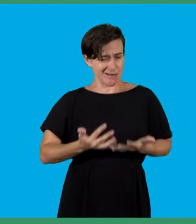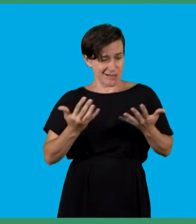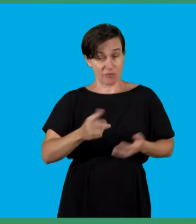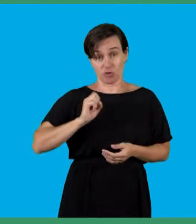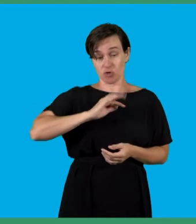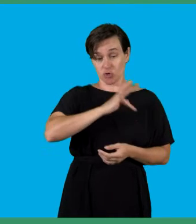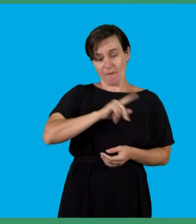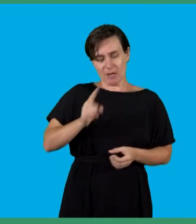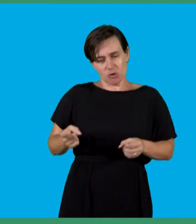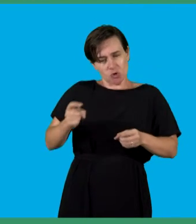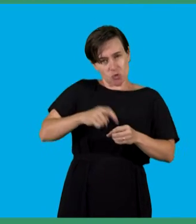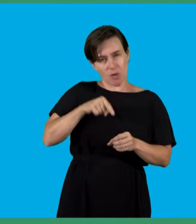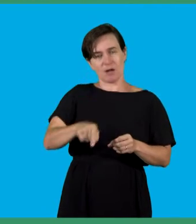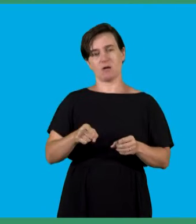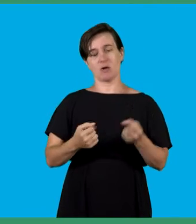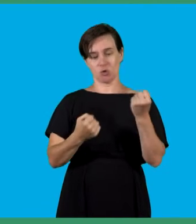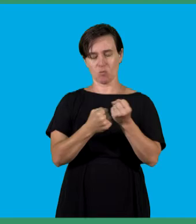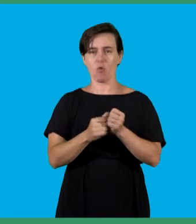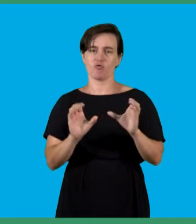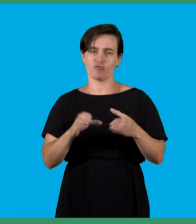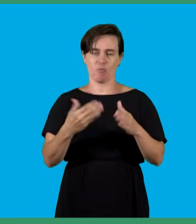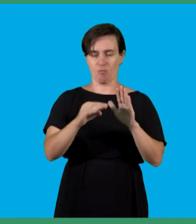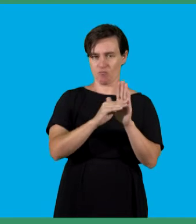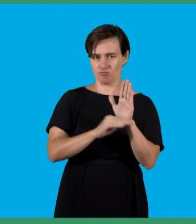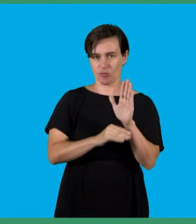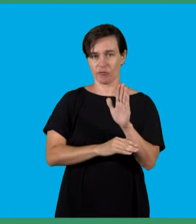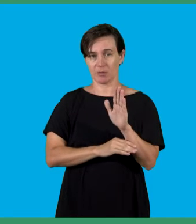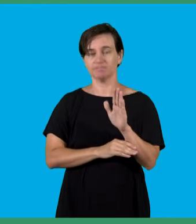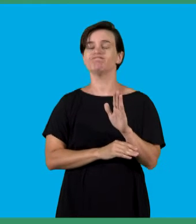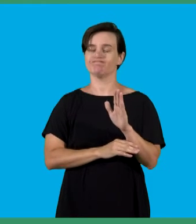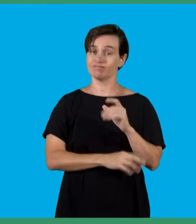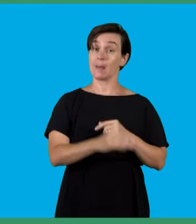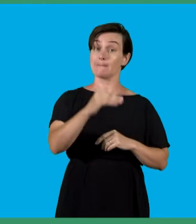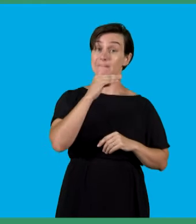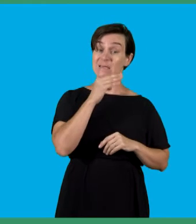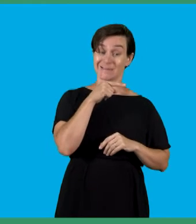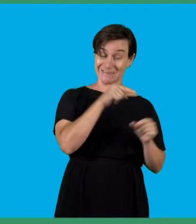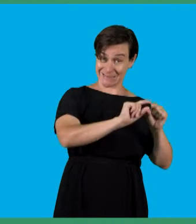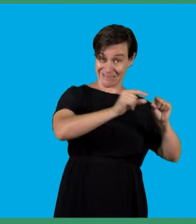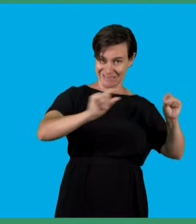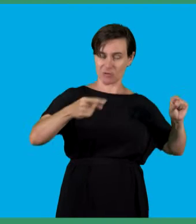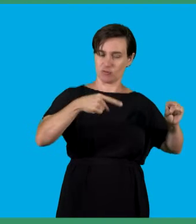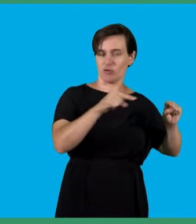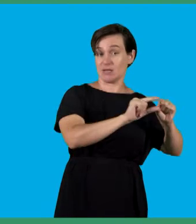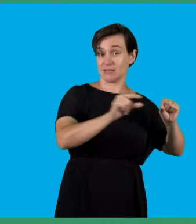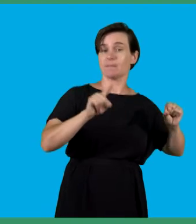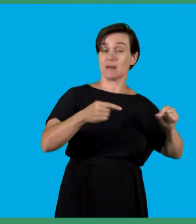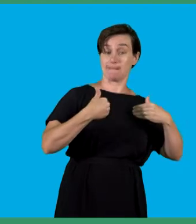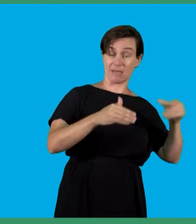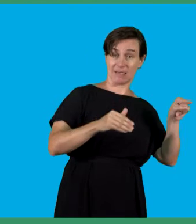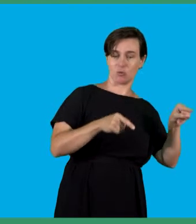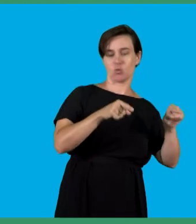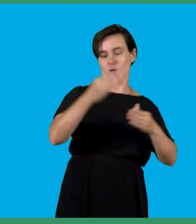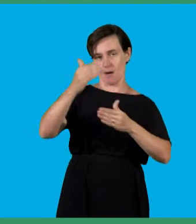an HIV or AIDS support program. So obviously you would quote this sentence from the beginning up until the